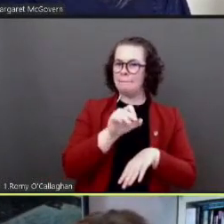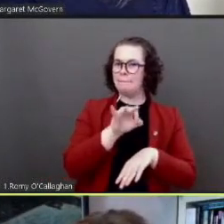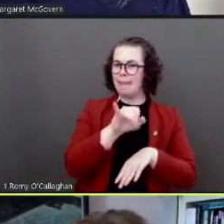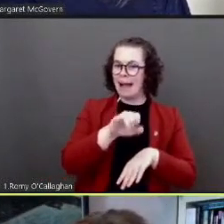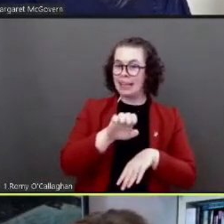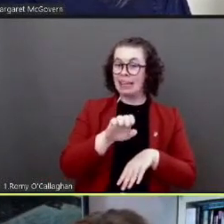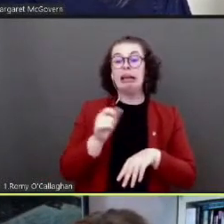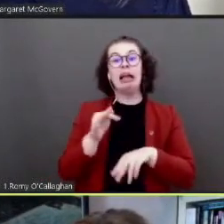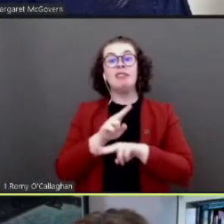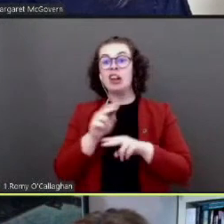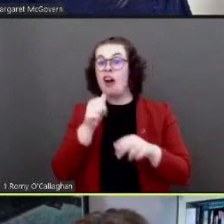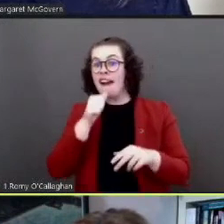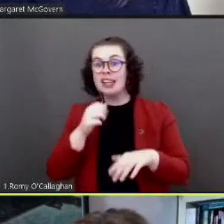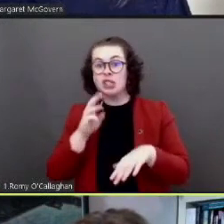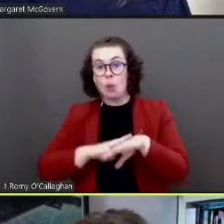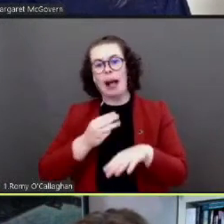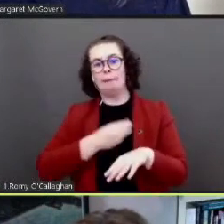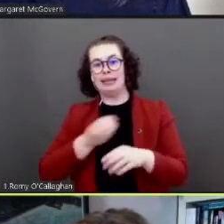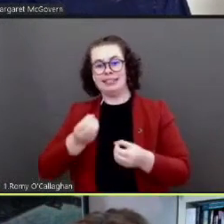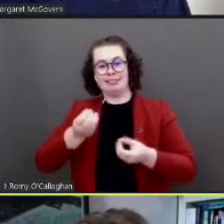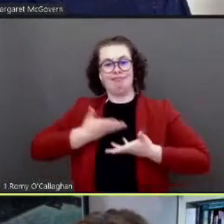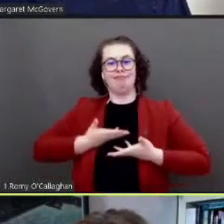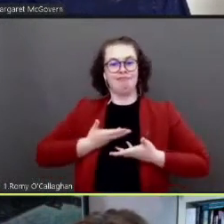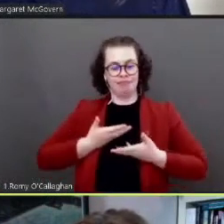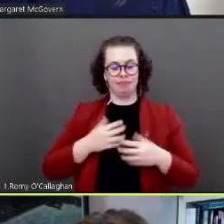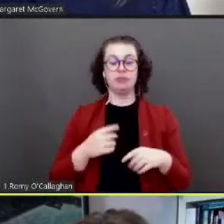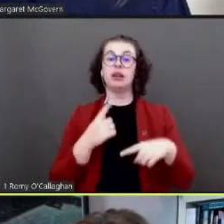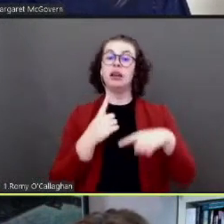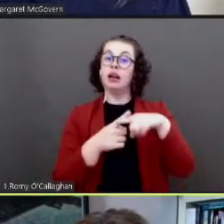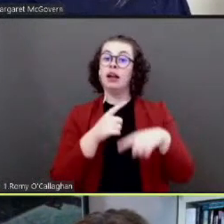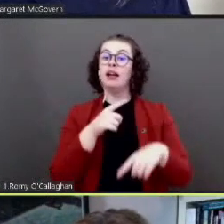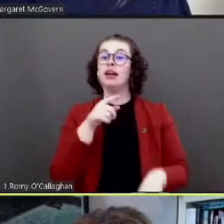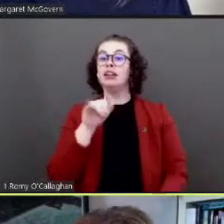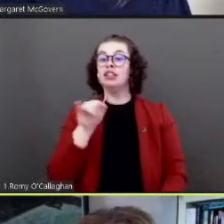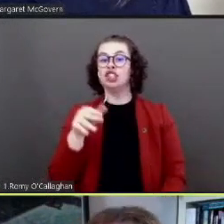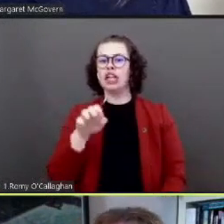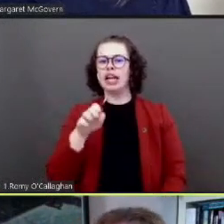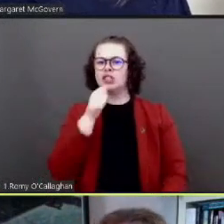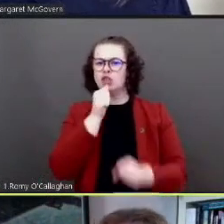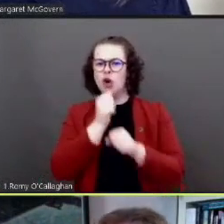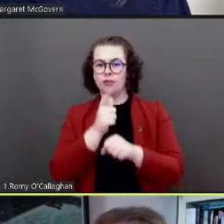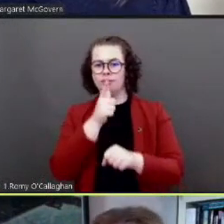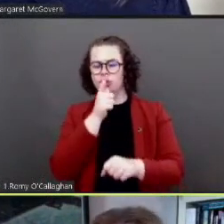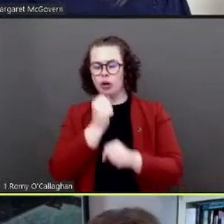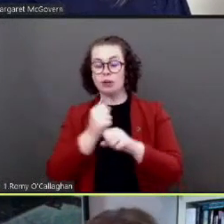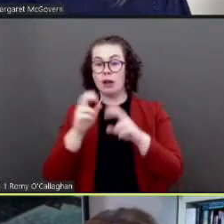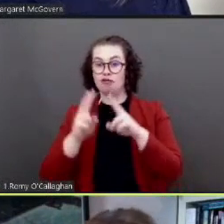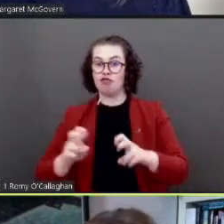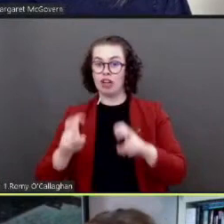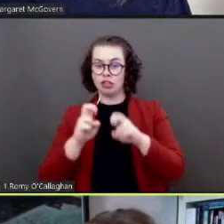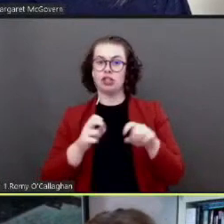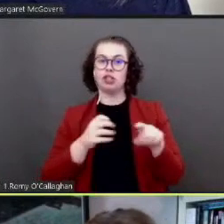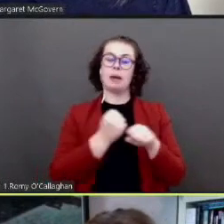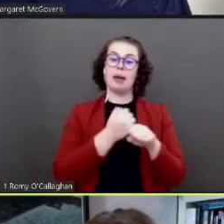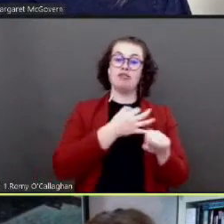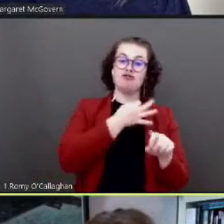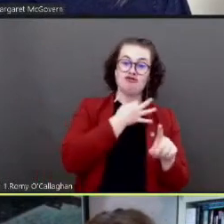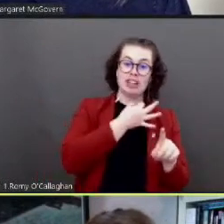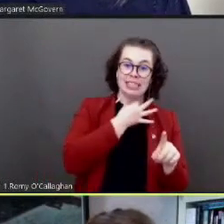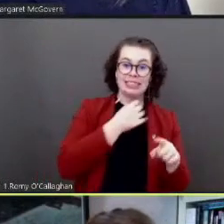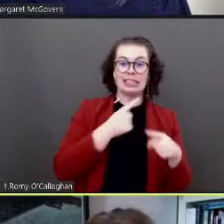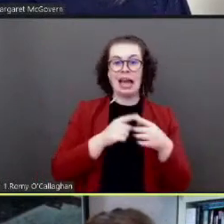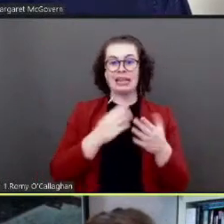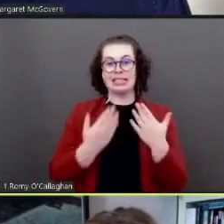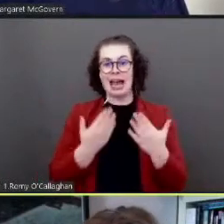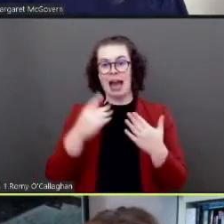that Jane also talked about research that identified the links between risk accumulation and intellectual development. And